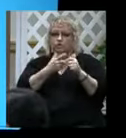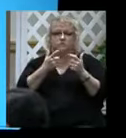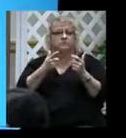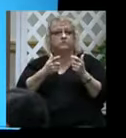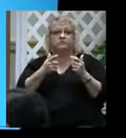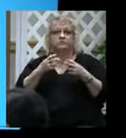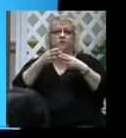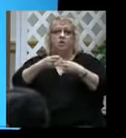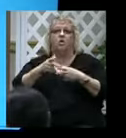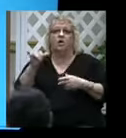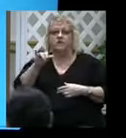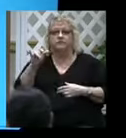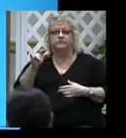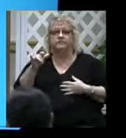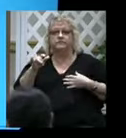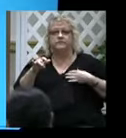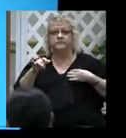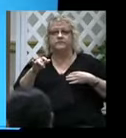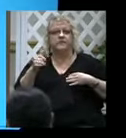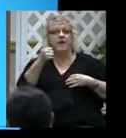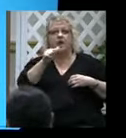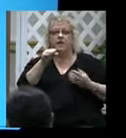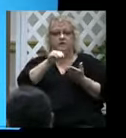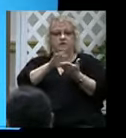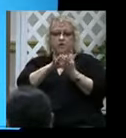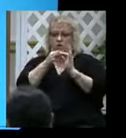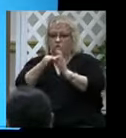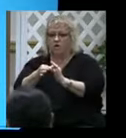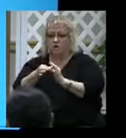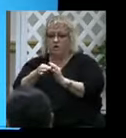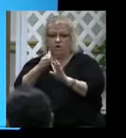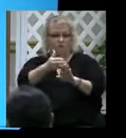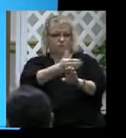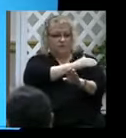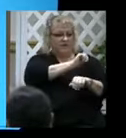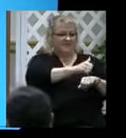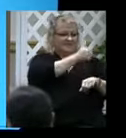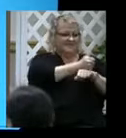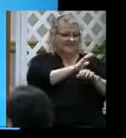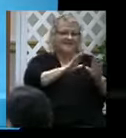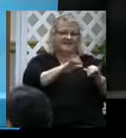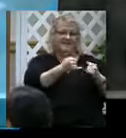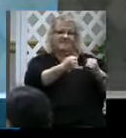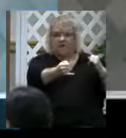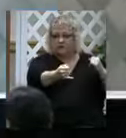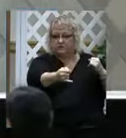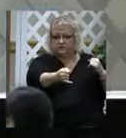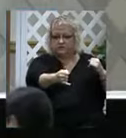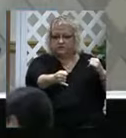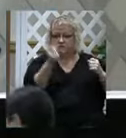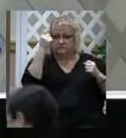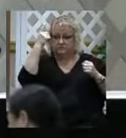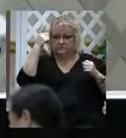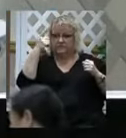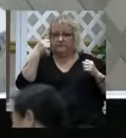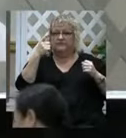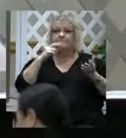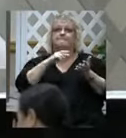I've described here as any documents that are linked to pre-established deadlines. Again, what